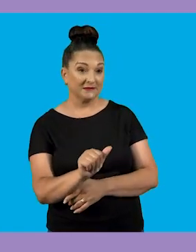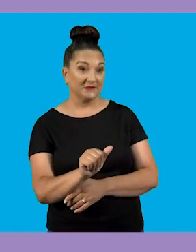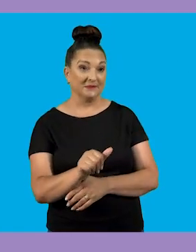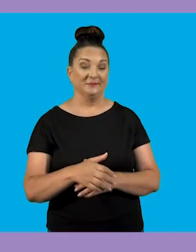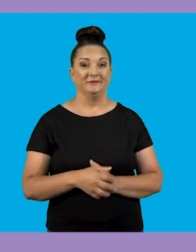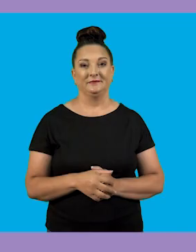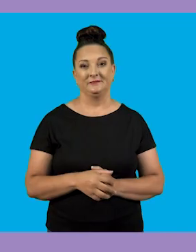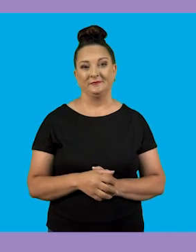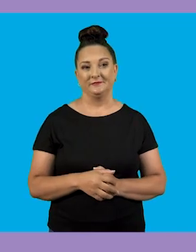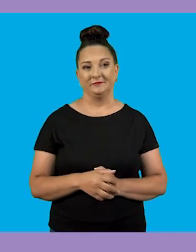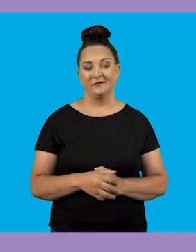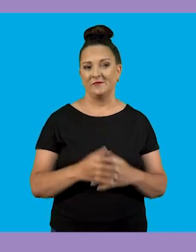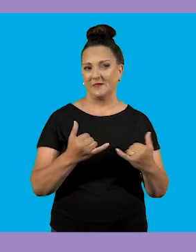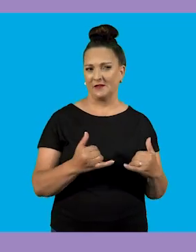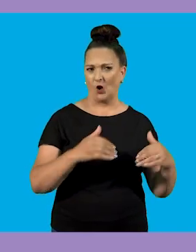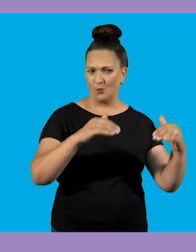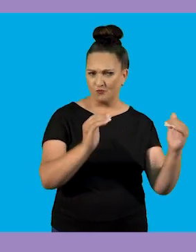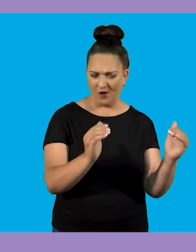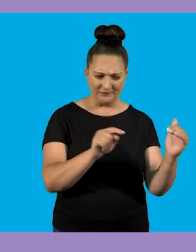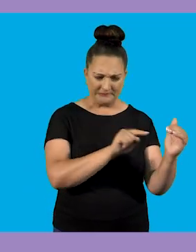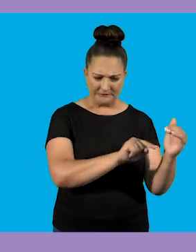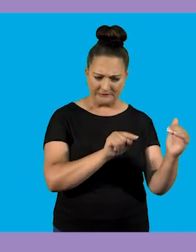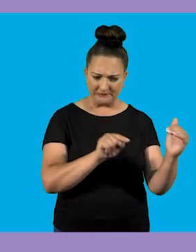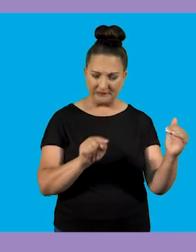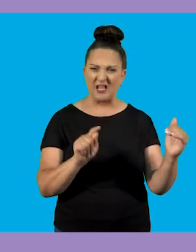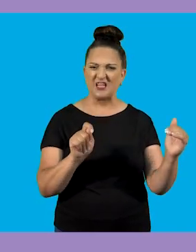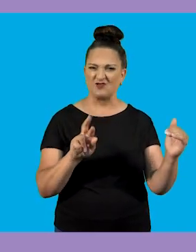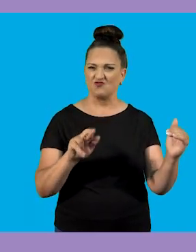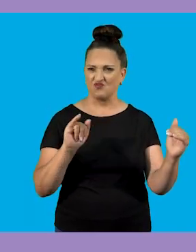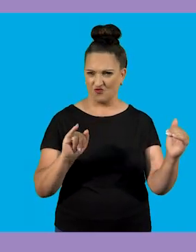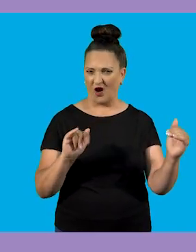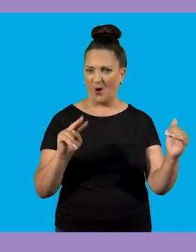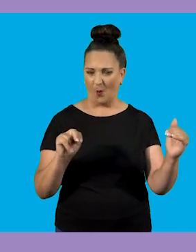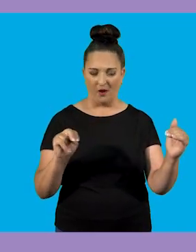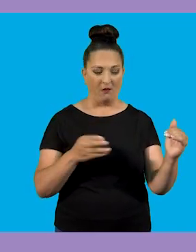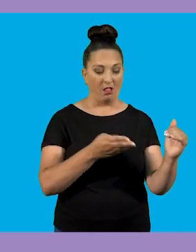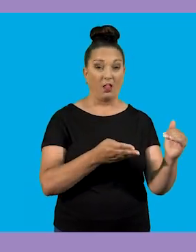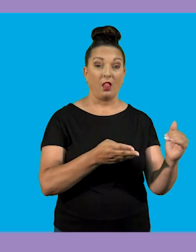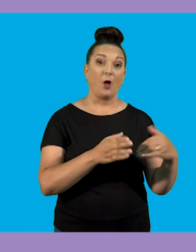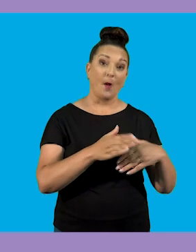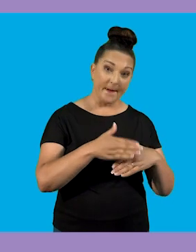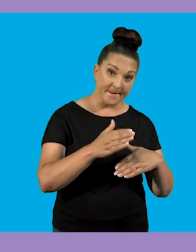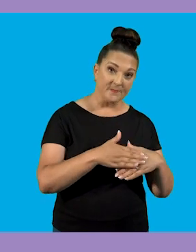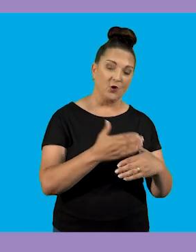plus 6. When we look in the brackets, that is a trinomial, so we are going to go